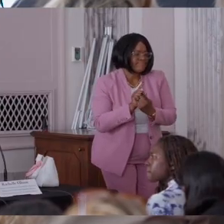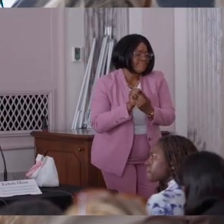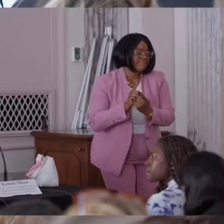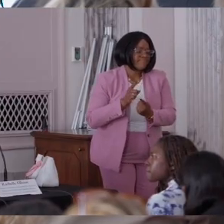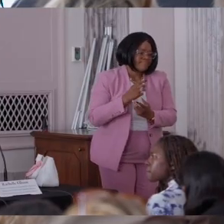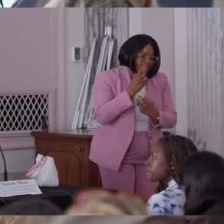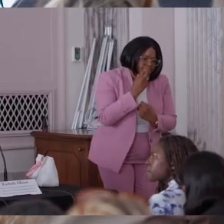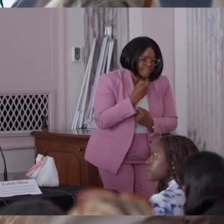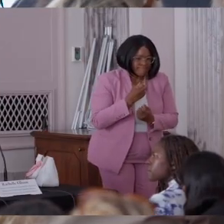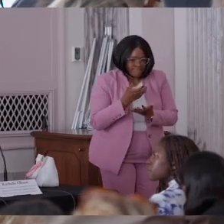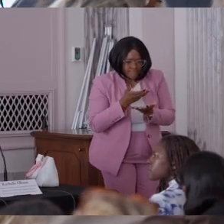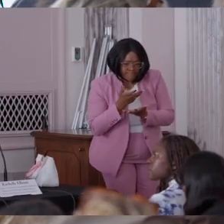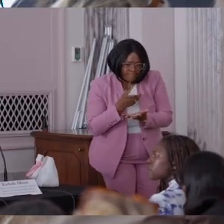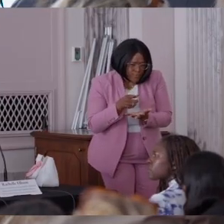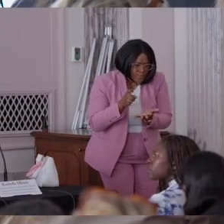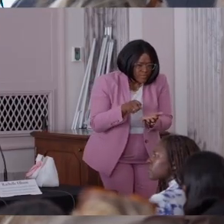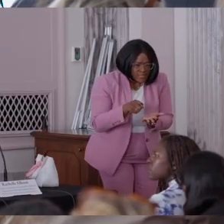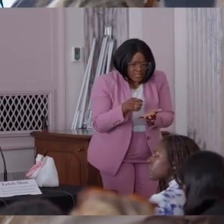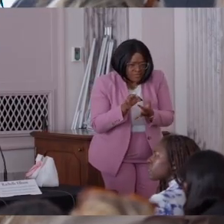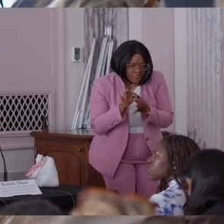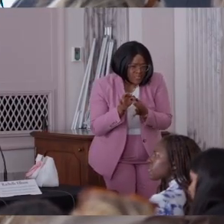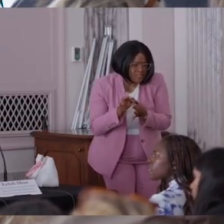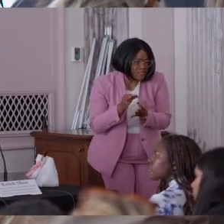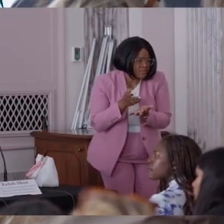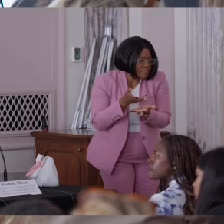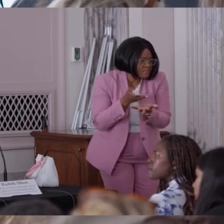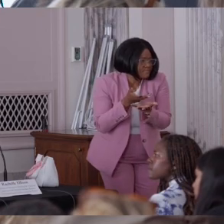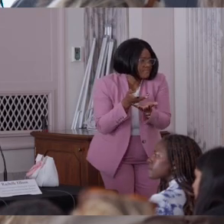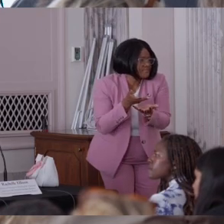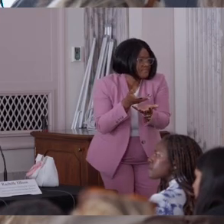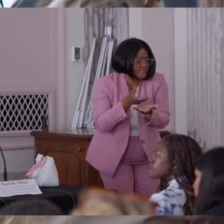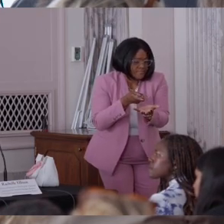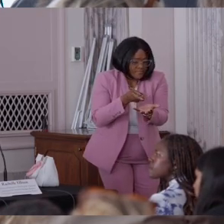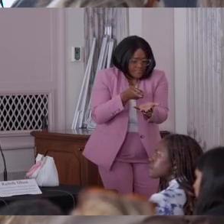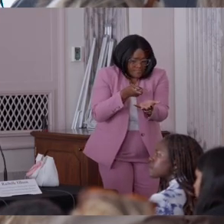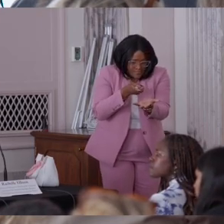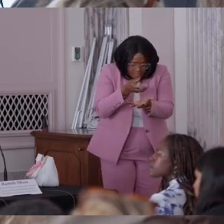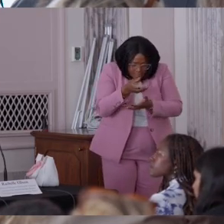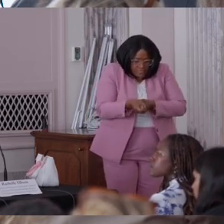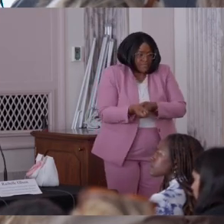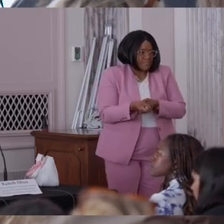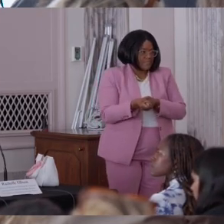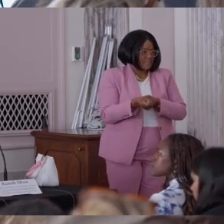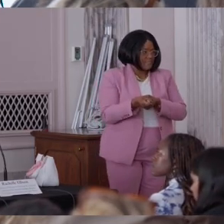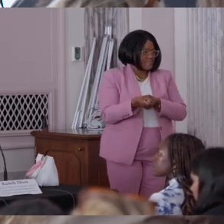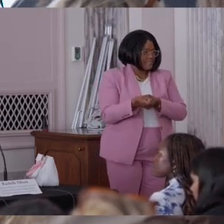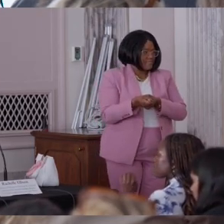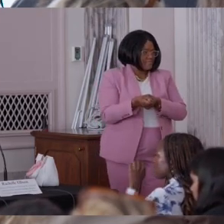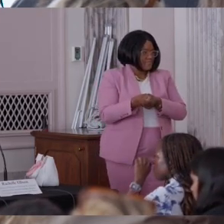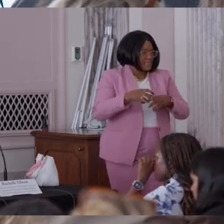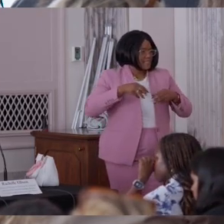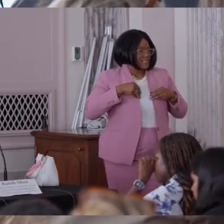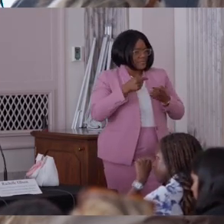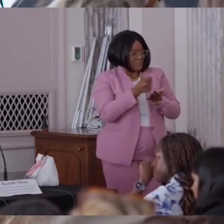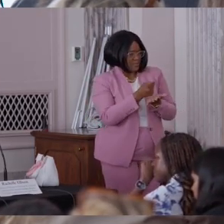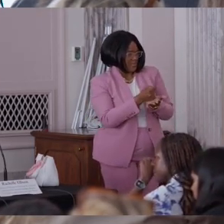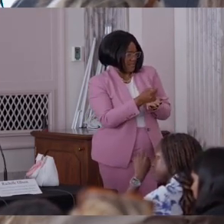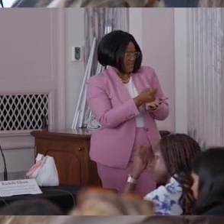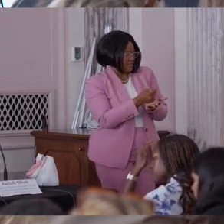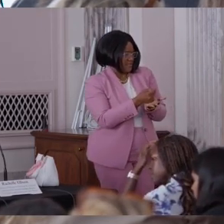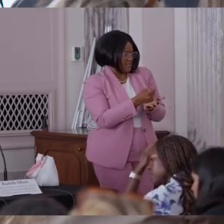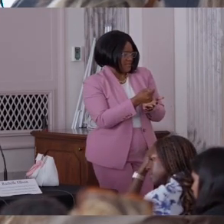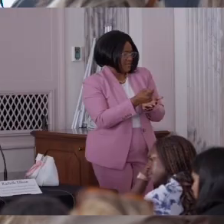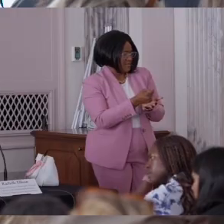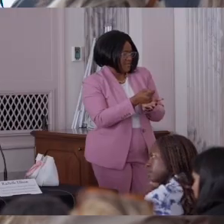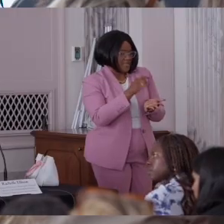coming around, developing a relationship with us, and then ultimately trusting us enough to accept treatment,